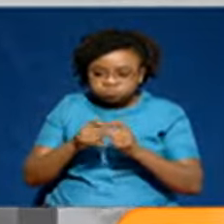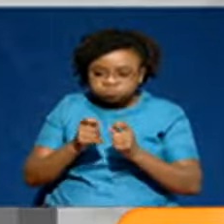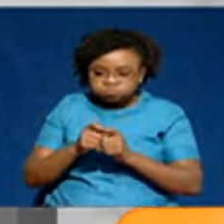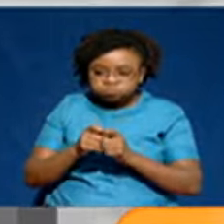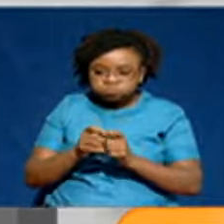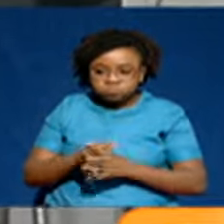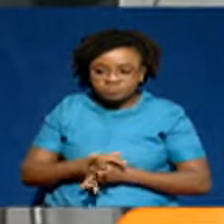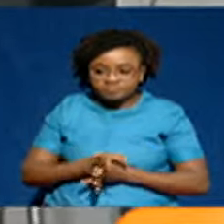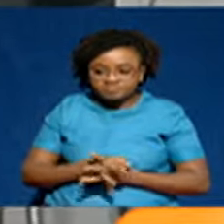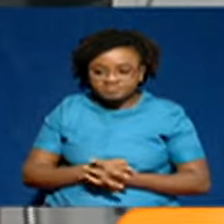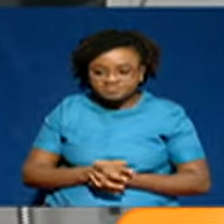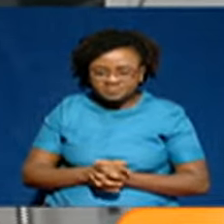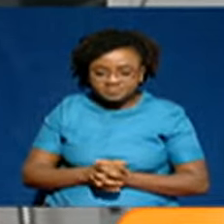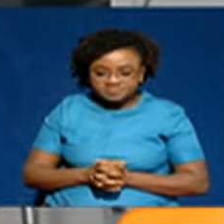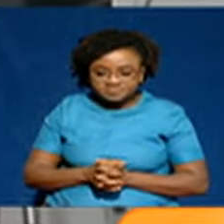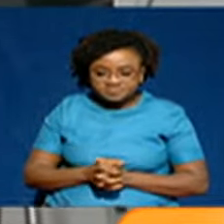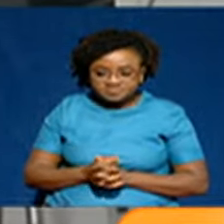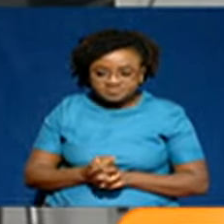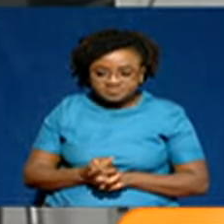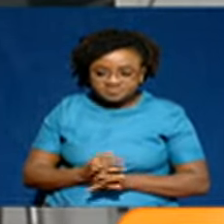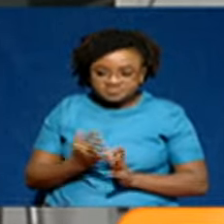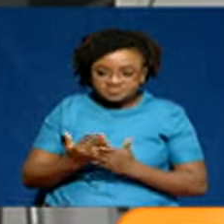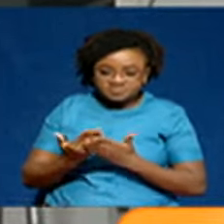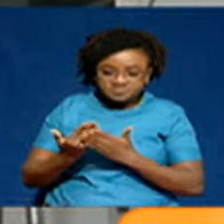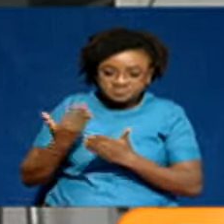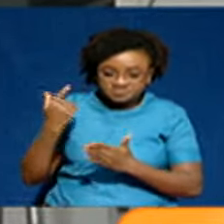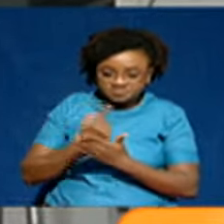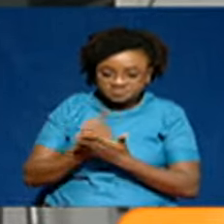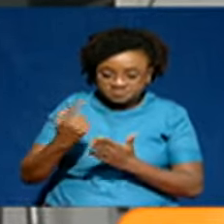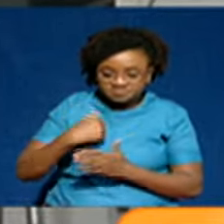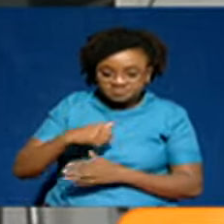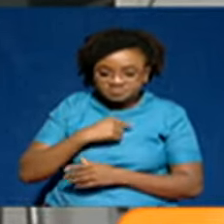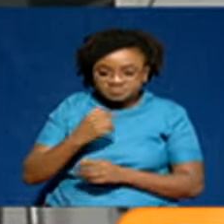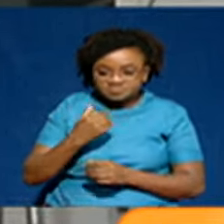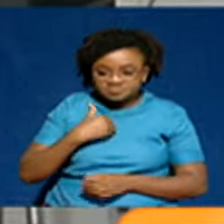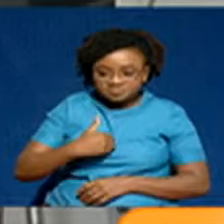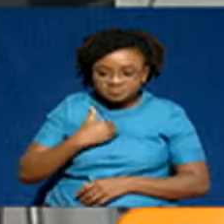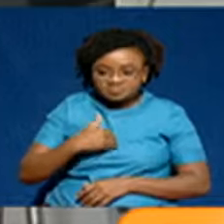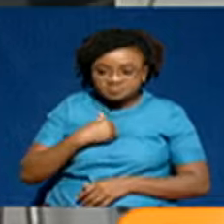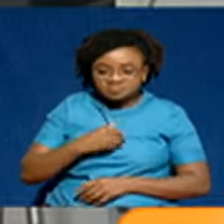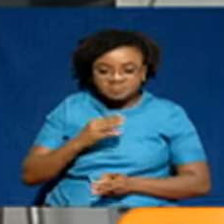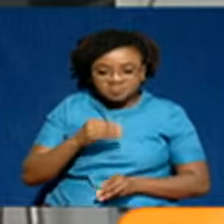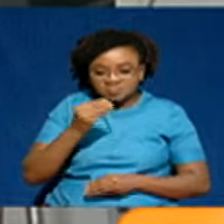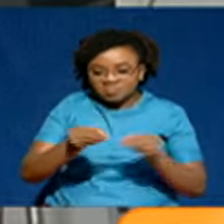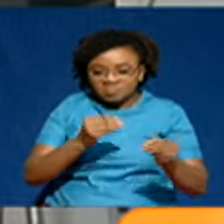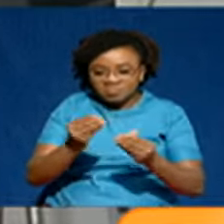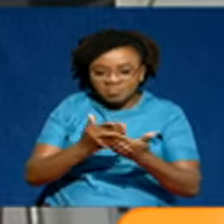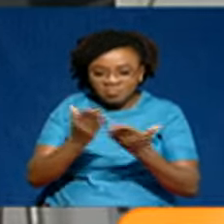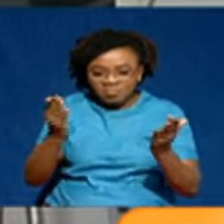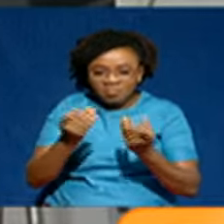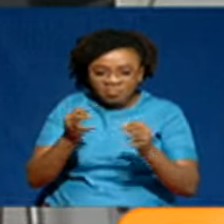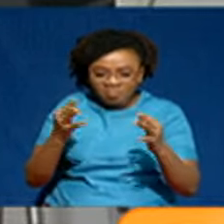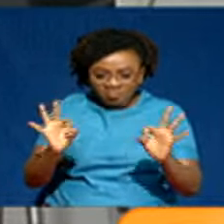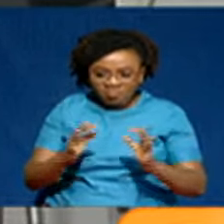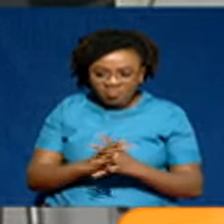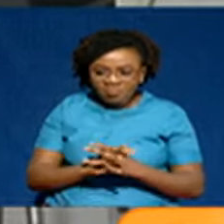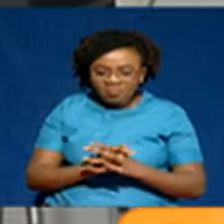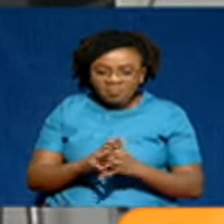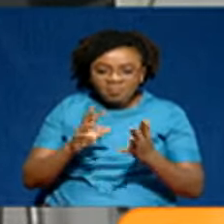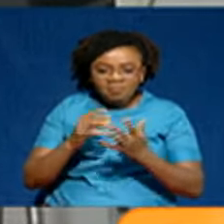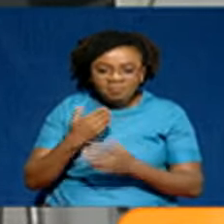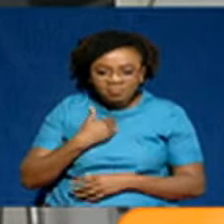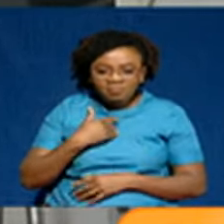scar tissue. This last week, we are performing surgeries for endometriosis for free. So we've